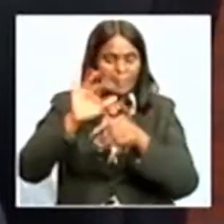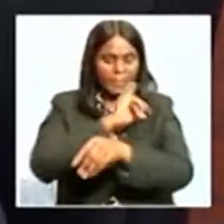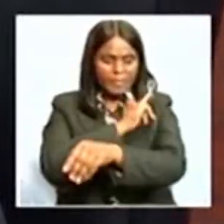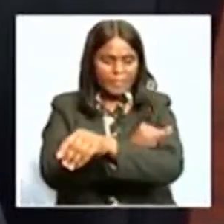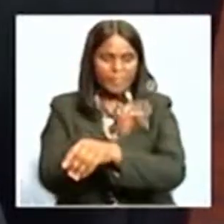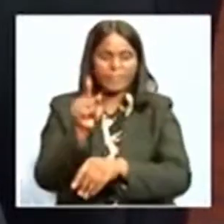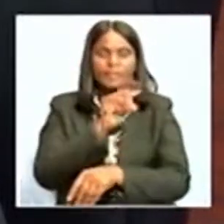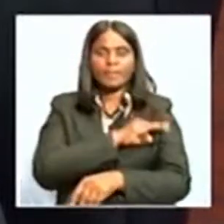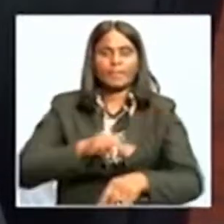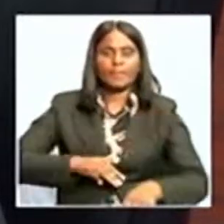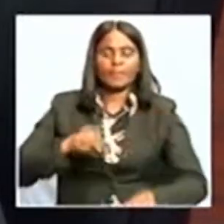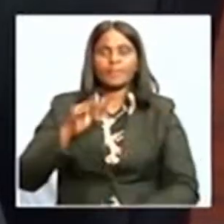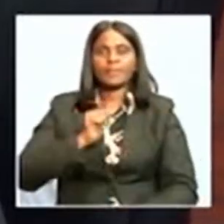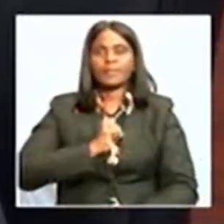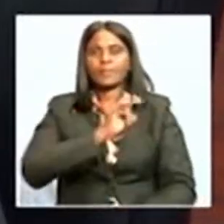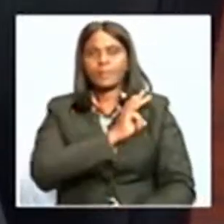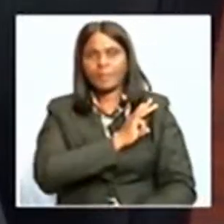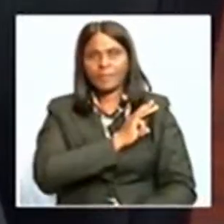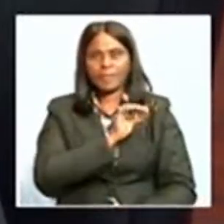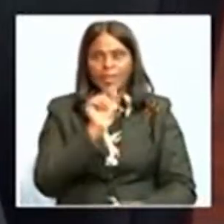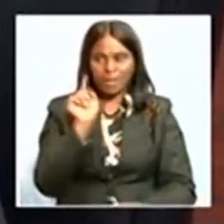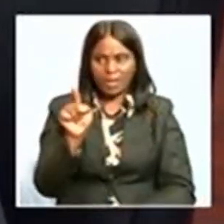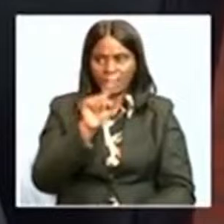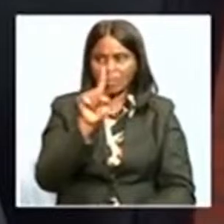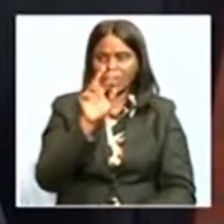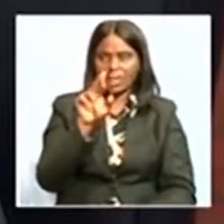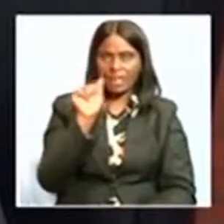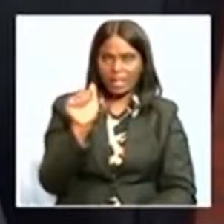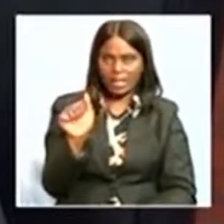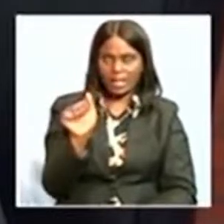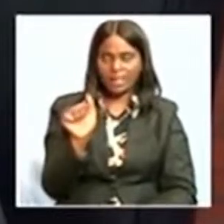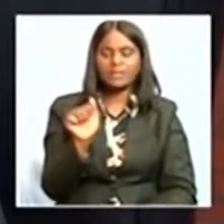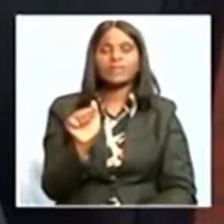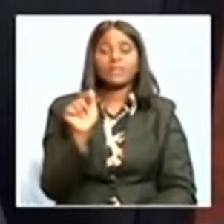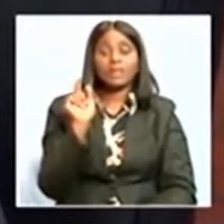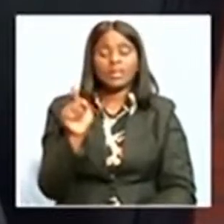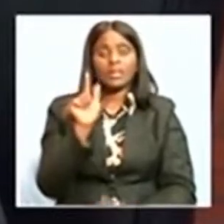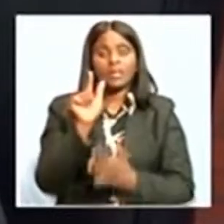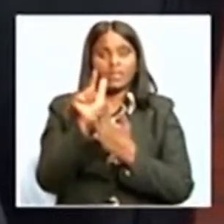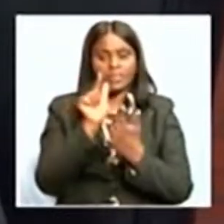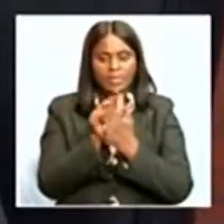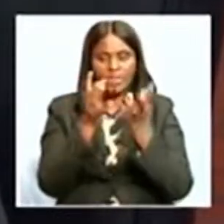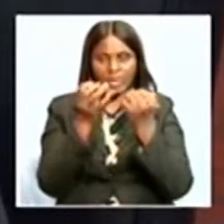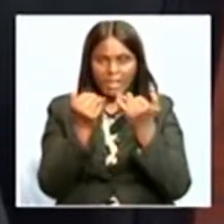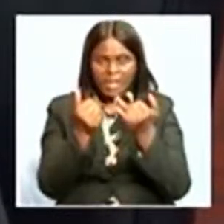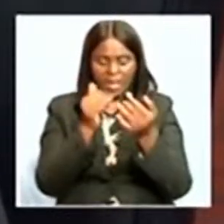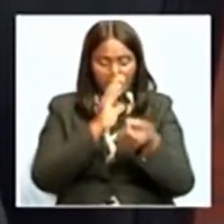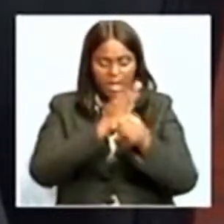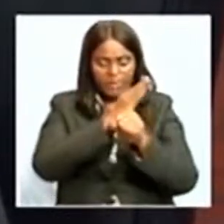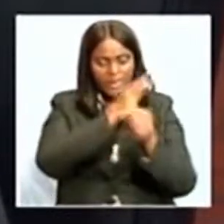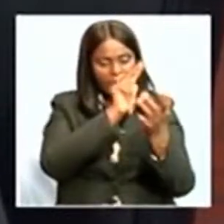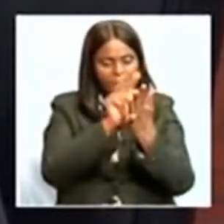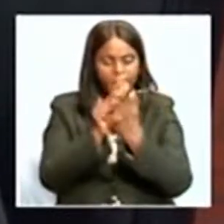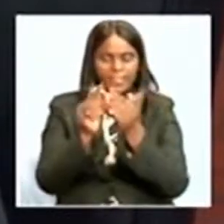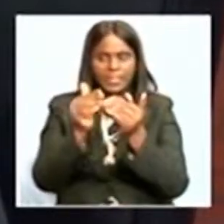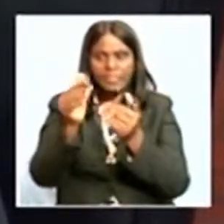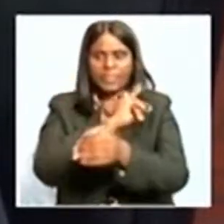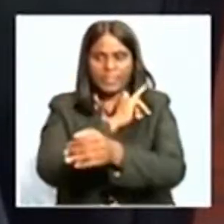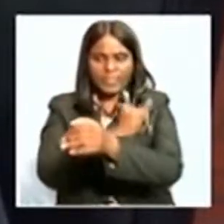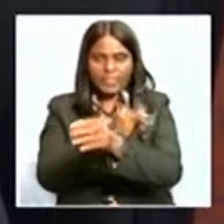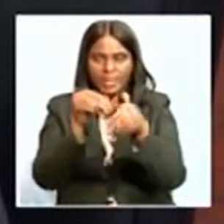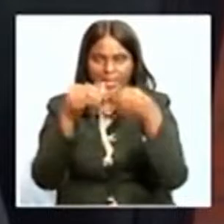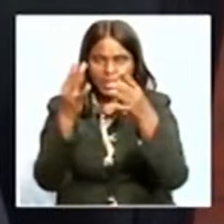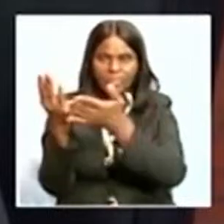of members of staff of the Zambia Revenue Authority. The bill, once enacted, will extend the immunity